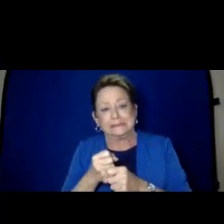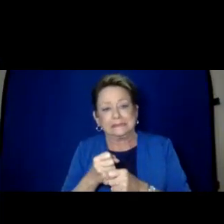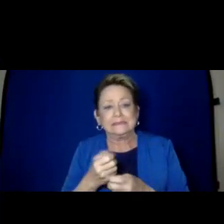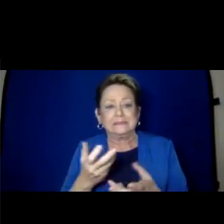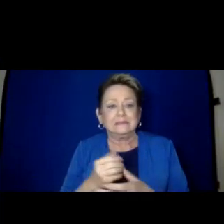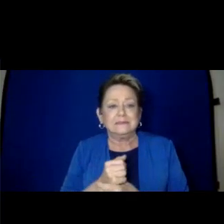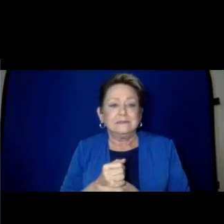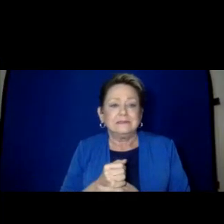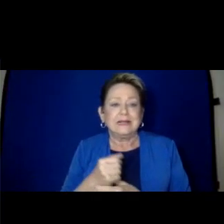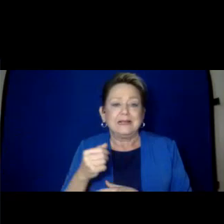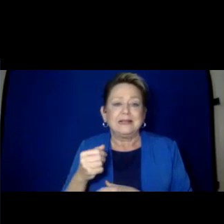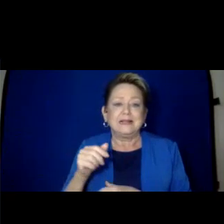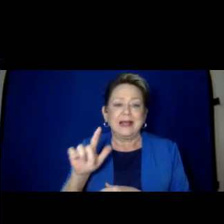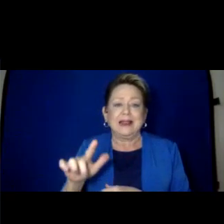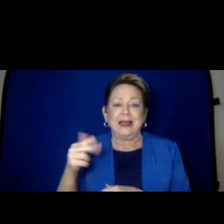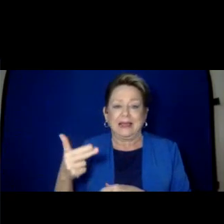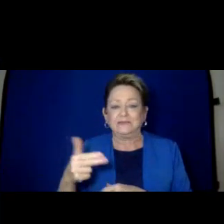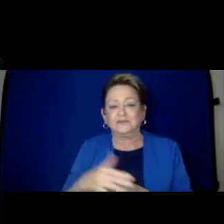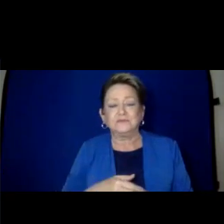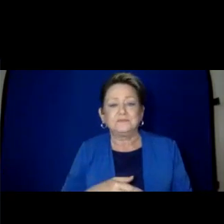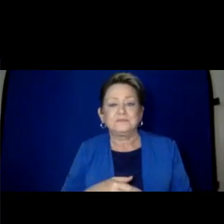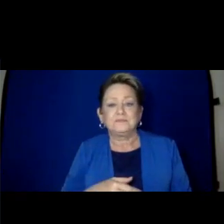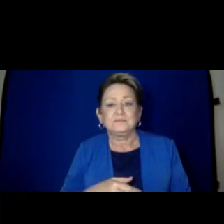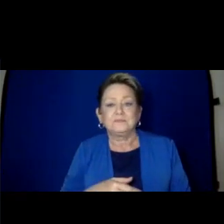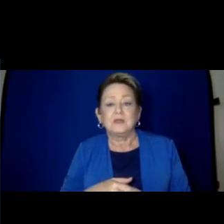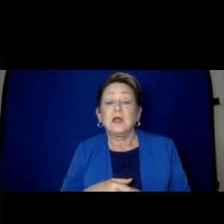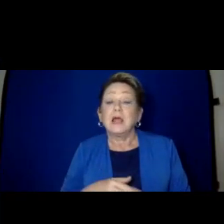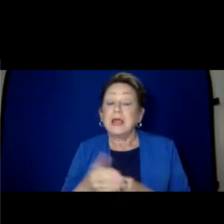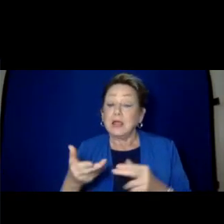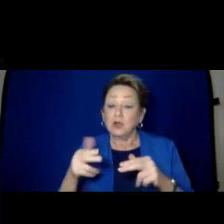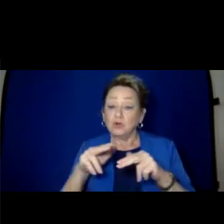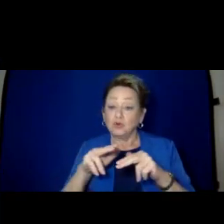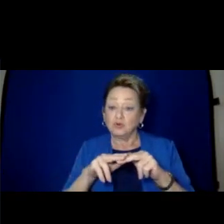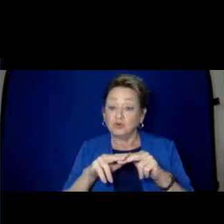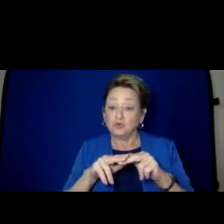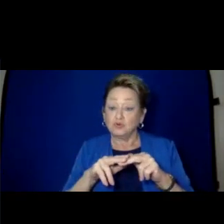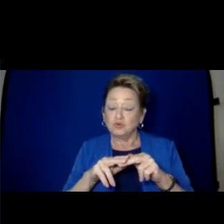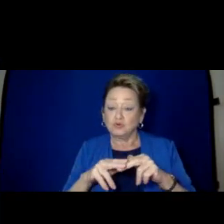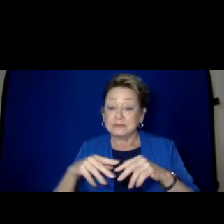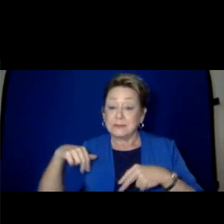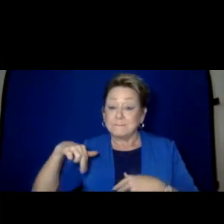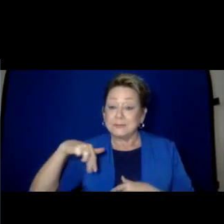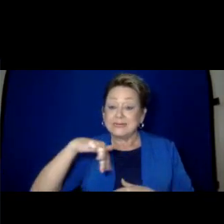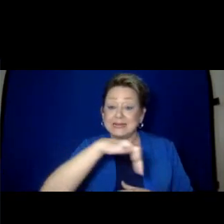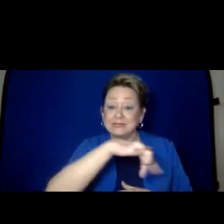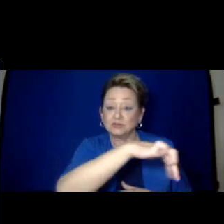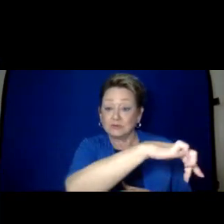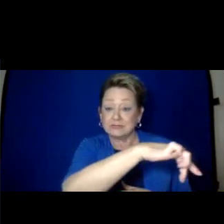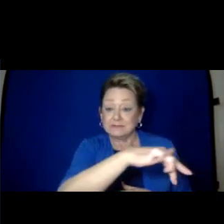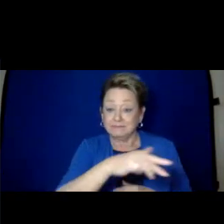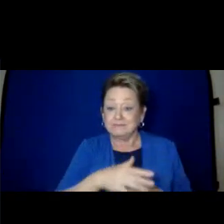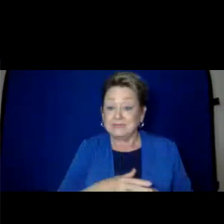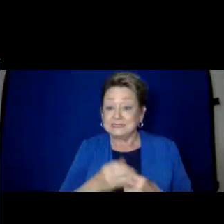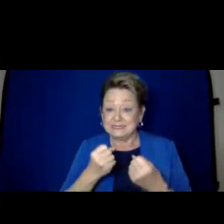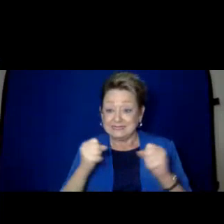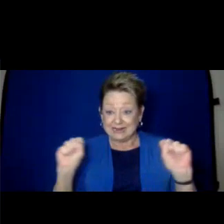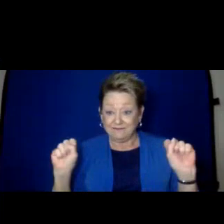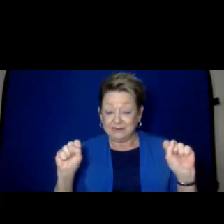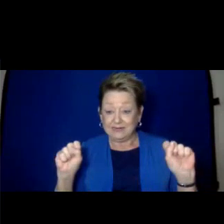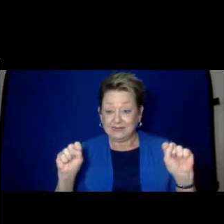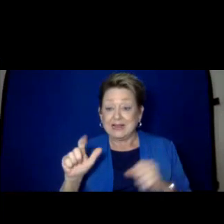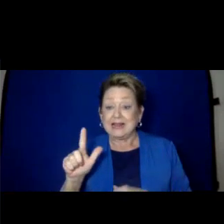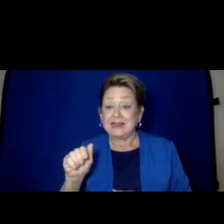short around here. The city project aims to increase vehicle and pedestrian safety in the Strip District. Work on the project